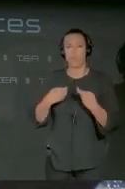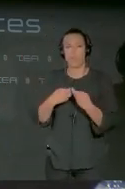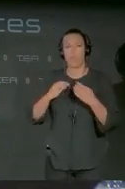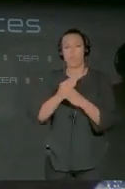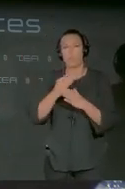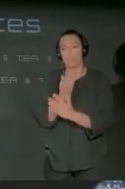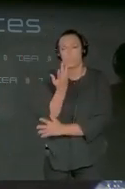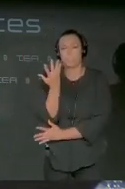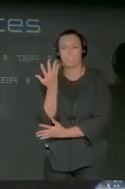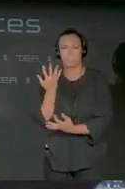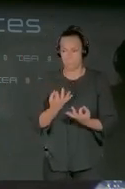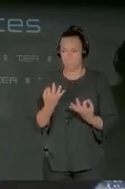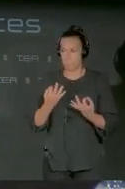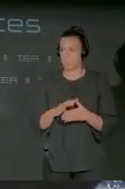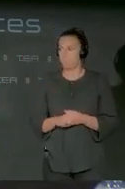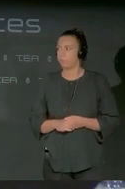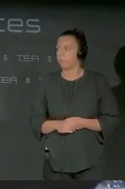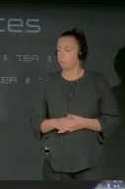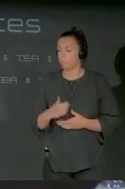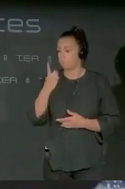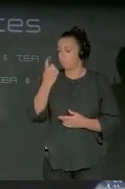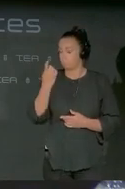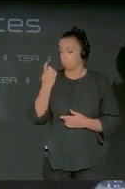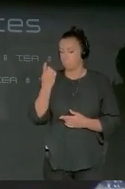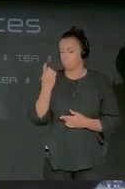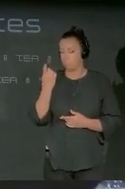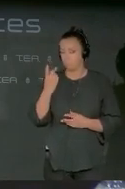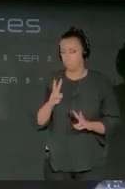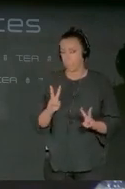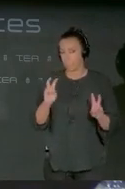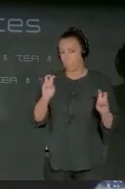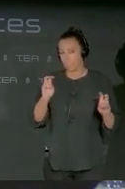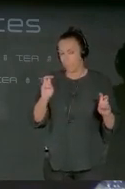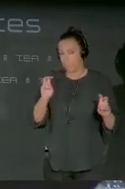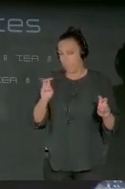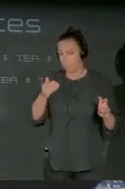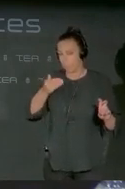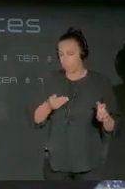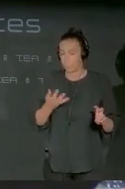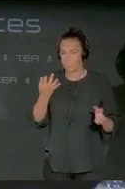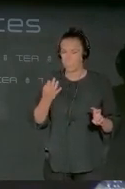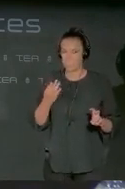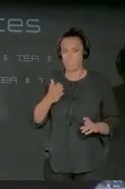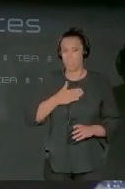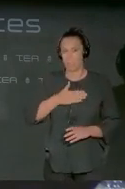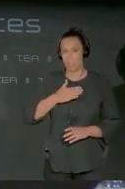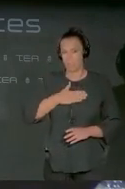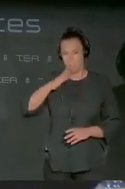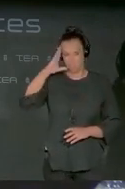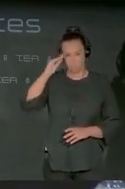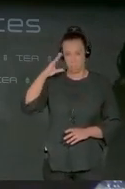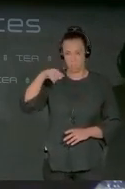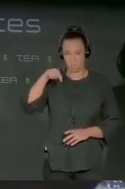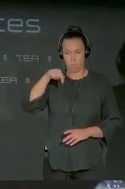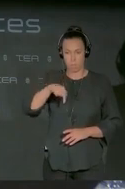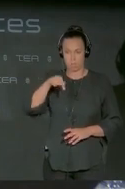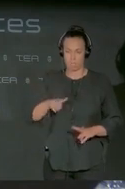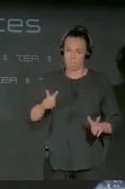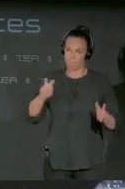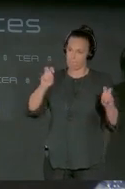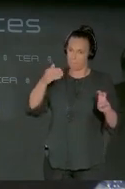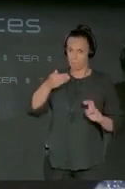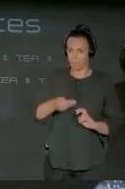how to secure that when you are entering this kind of IP-driven co-production, all the partners to co-production have